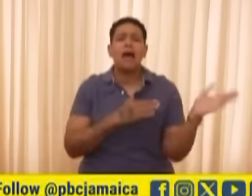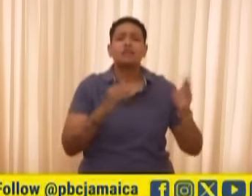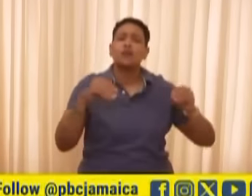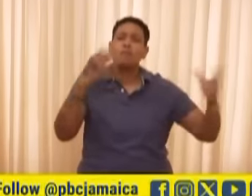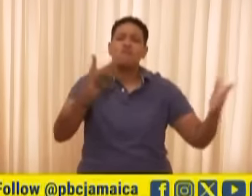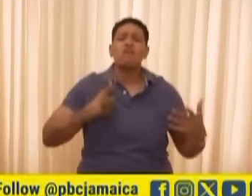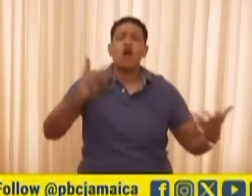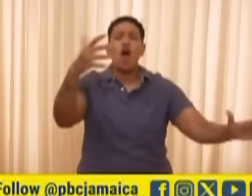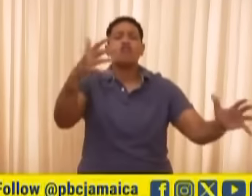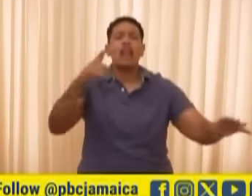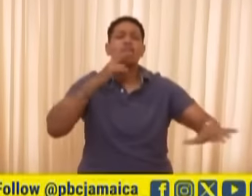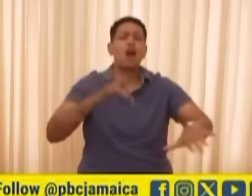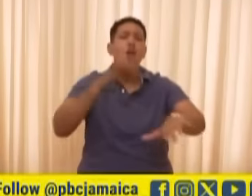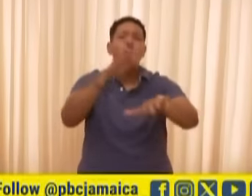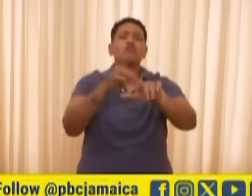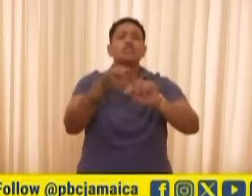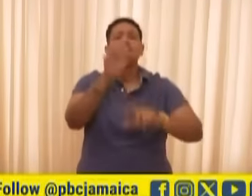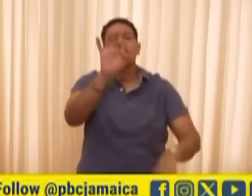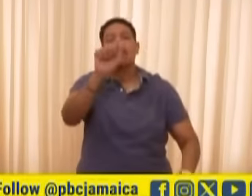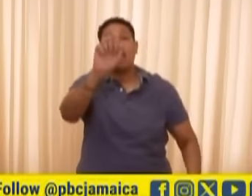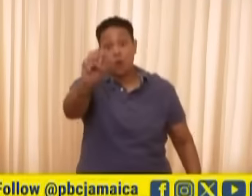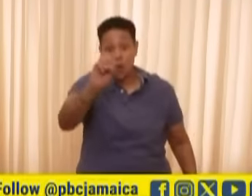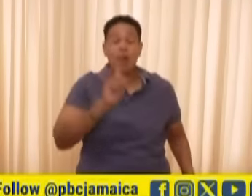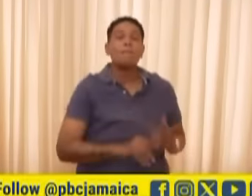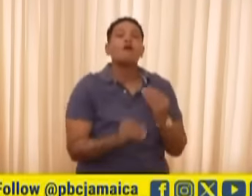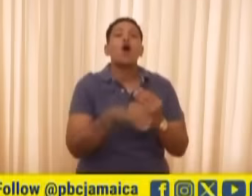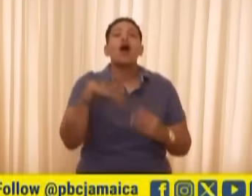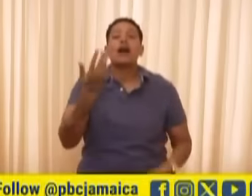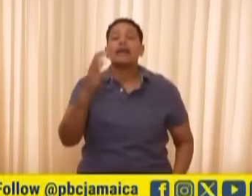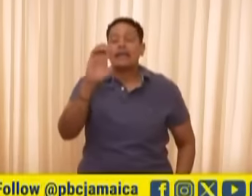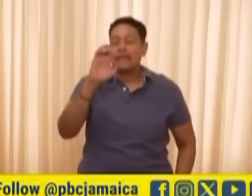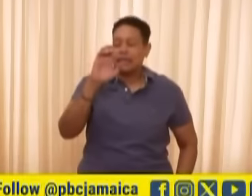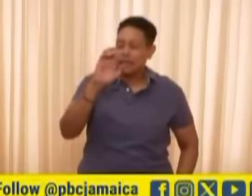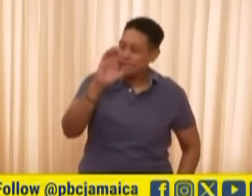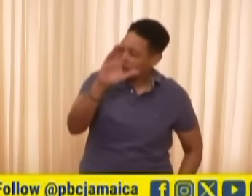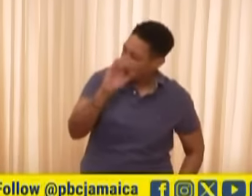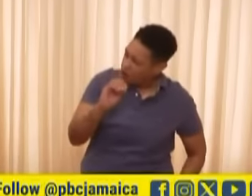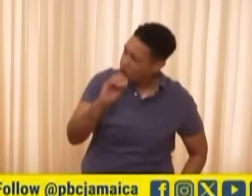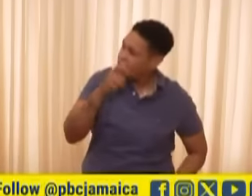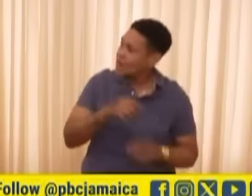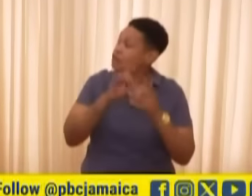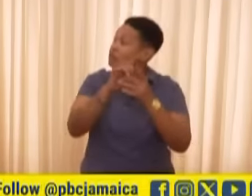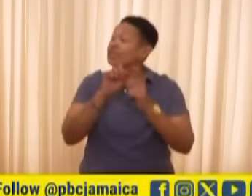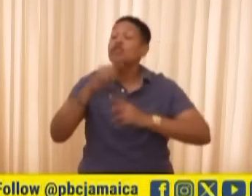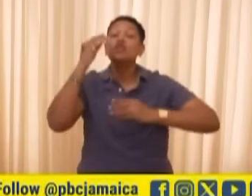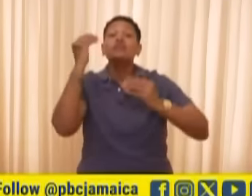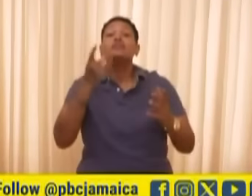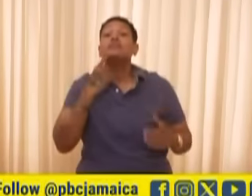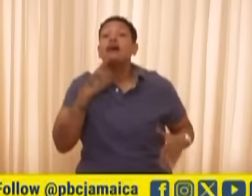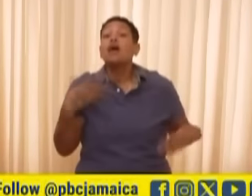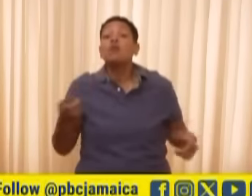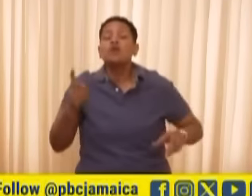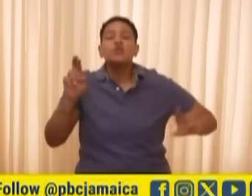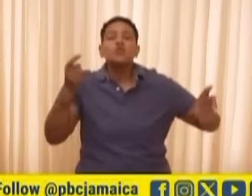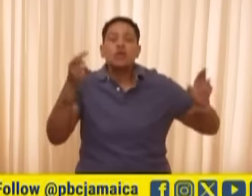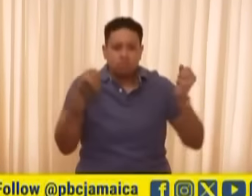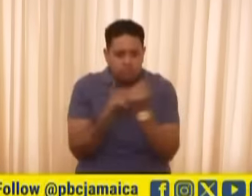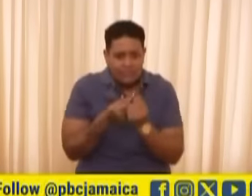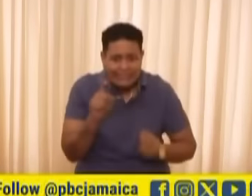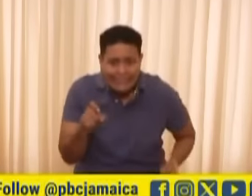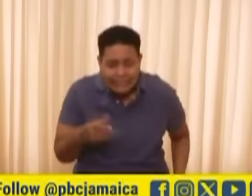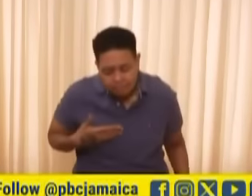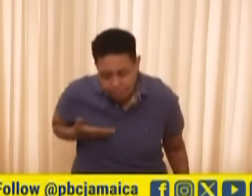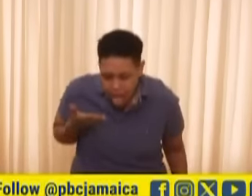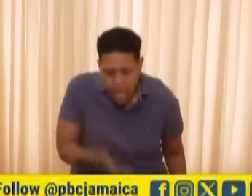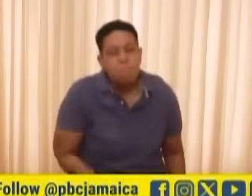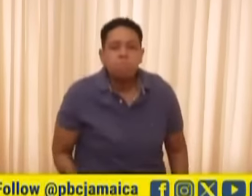We've already had an outreach from the FAO and from ECA in relation to indicating that they stand ready to assist